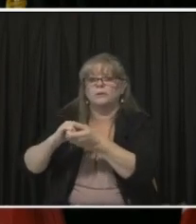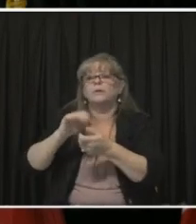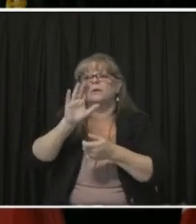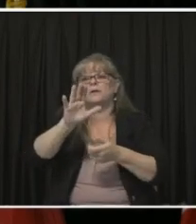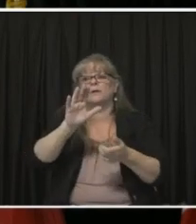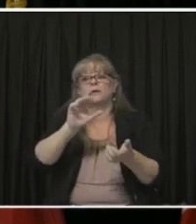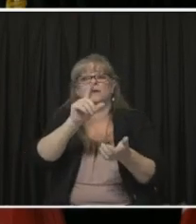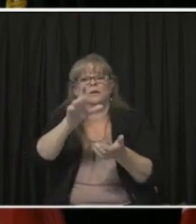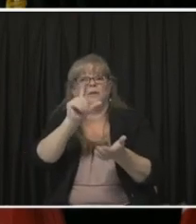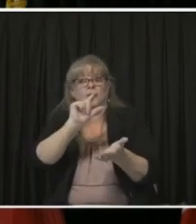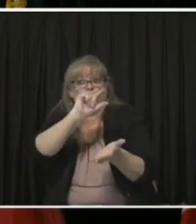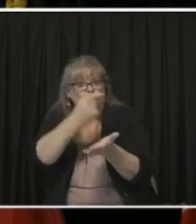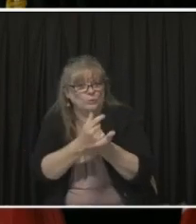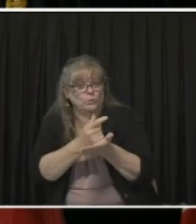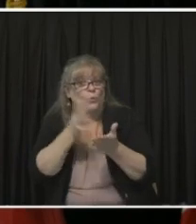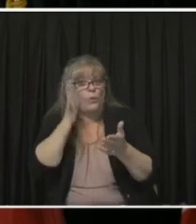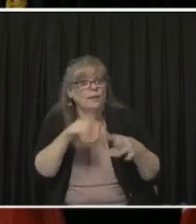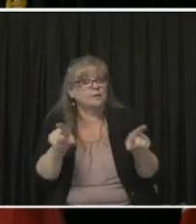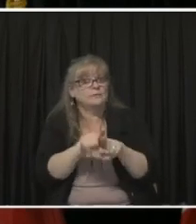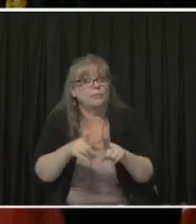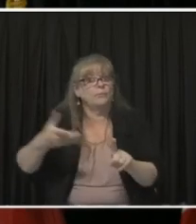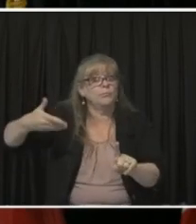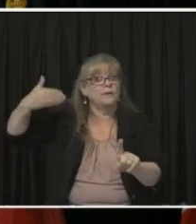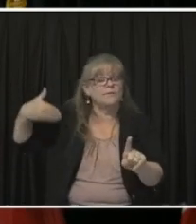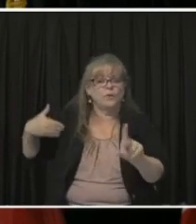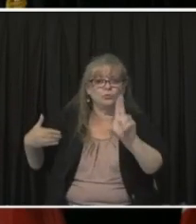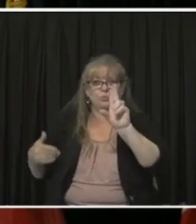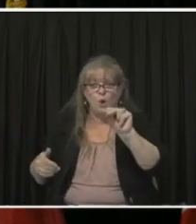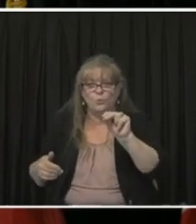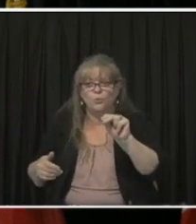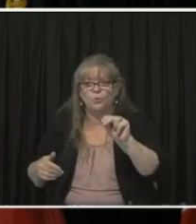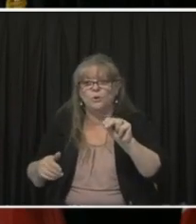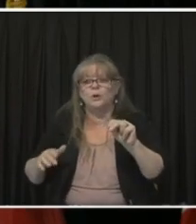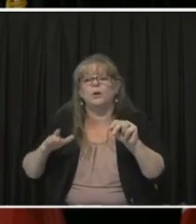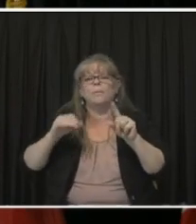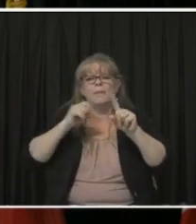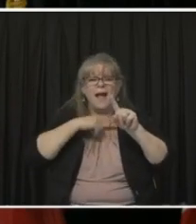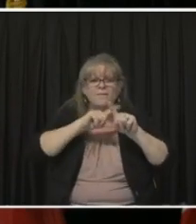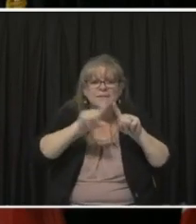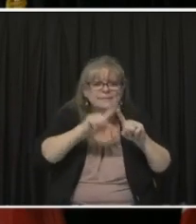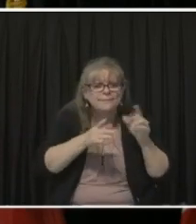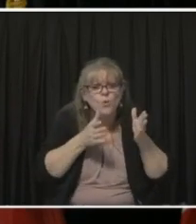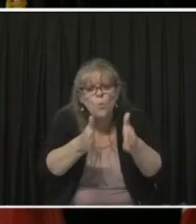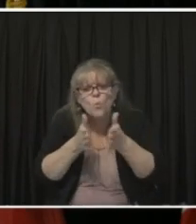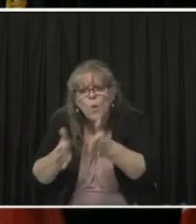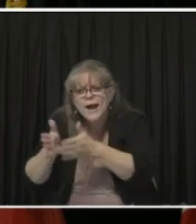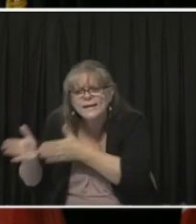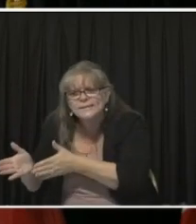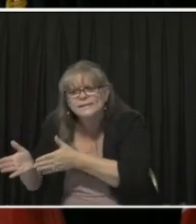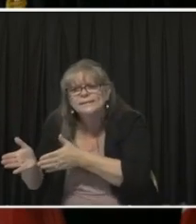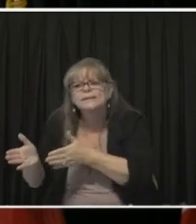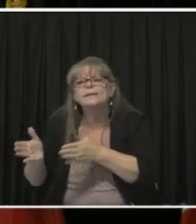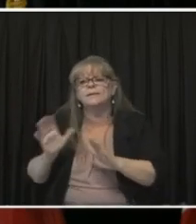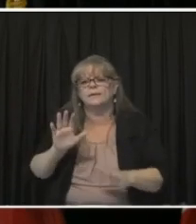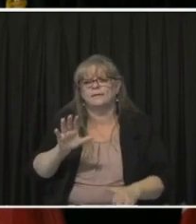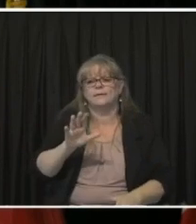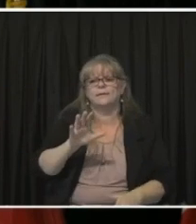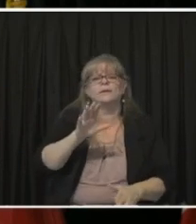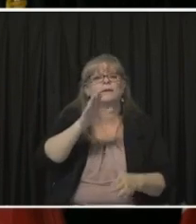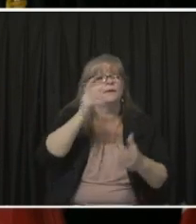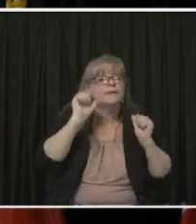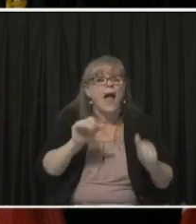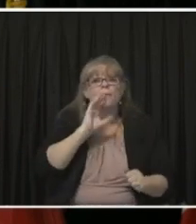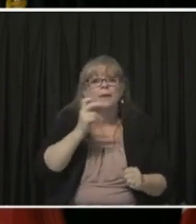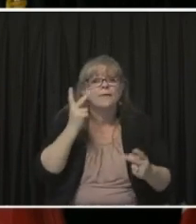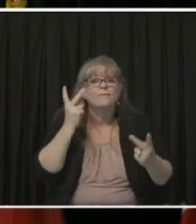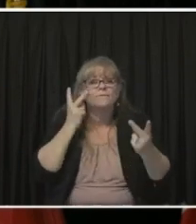think districts have several options with commencement. Some are doing full-out virtual commencement. Some are delaying commencement indefinitely and